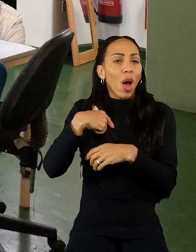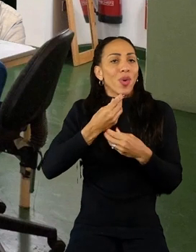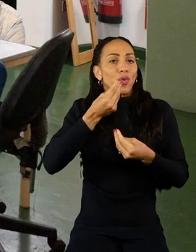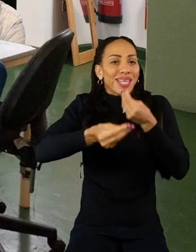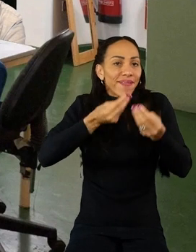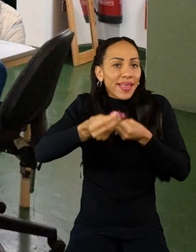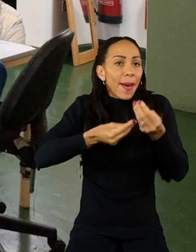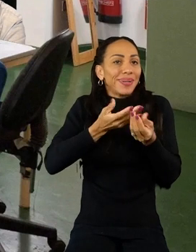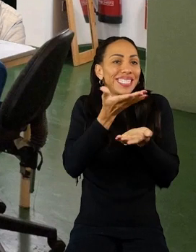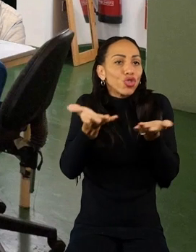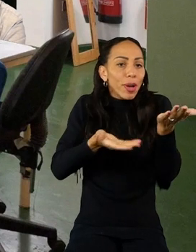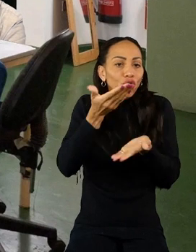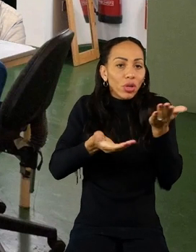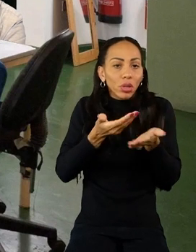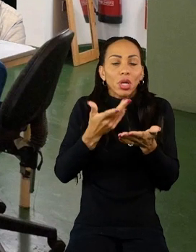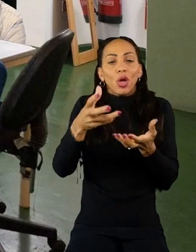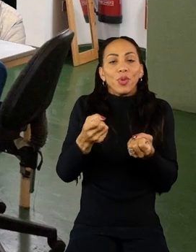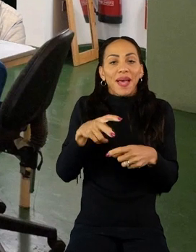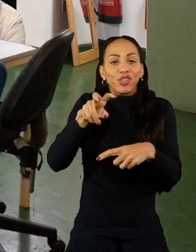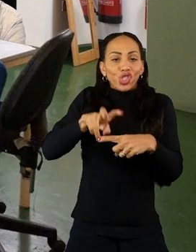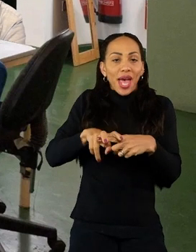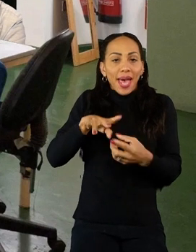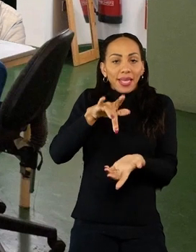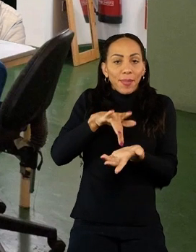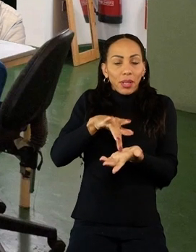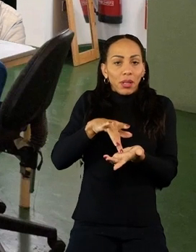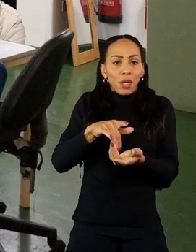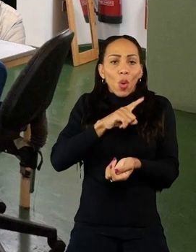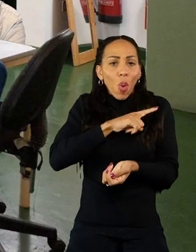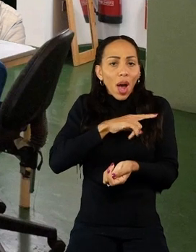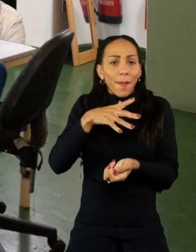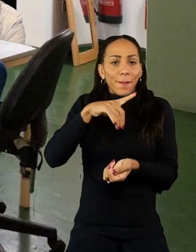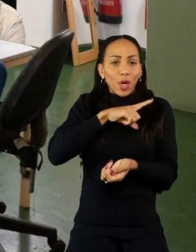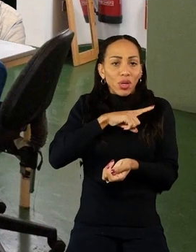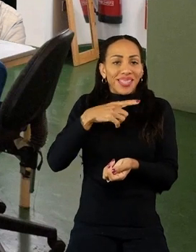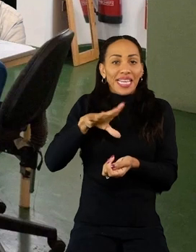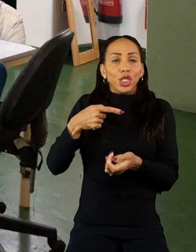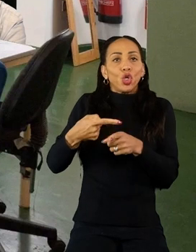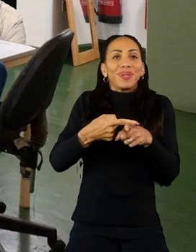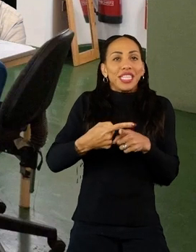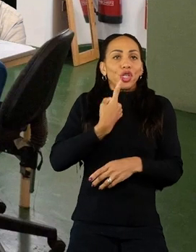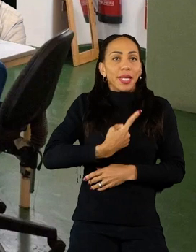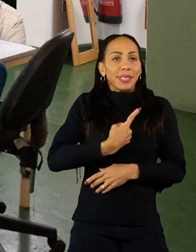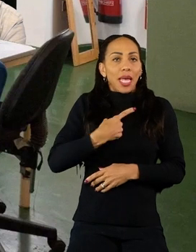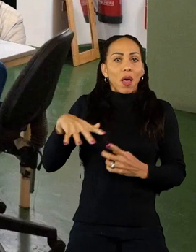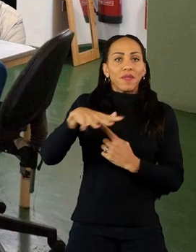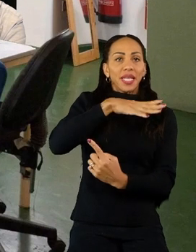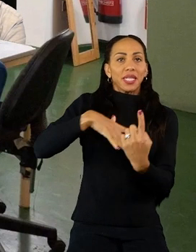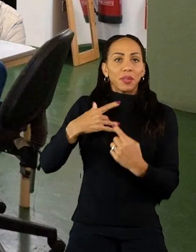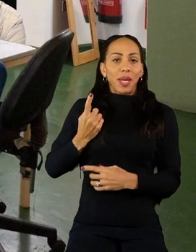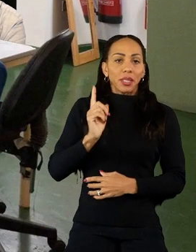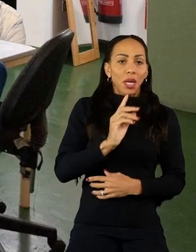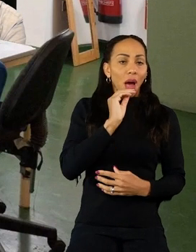participants, what should we do? Like, we would give them a bit of a description. There is a chair in the middle, or you are in the, you know,